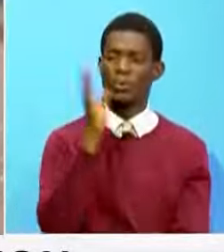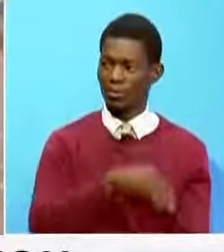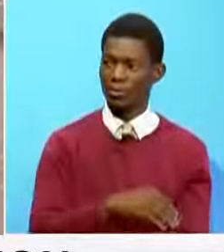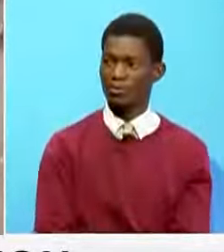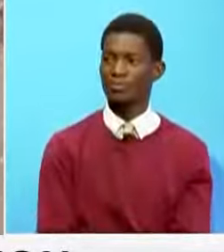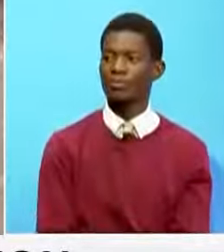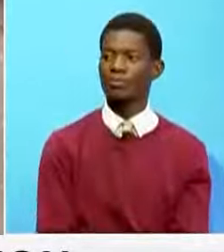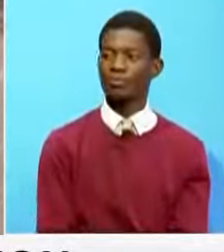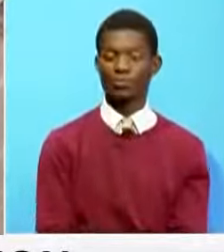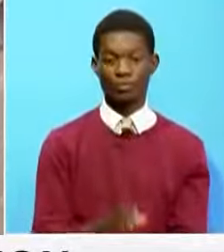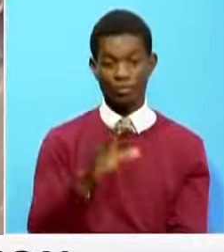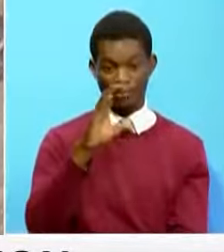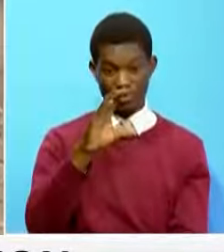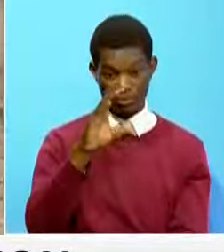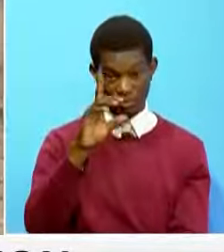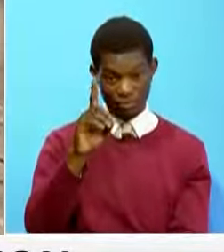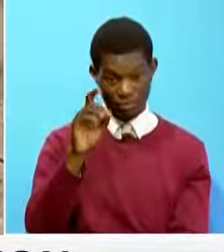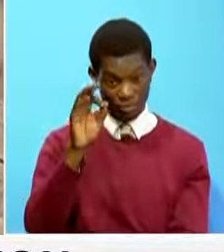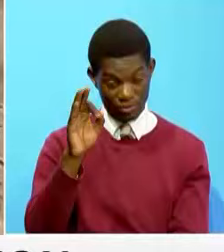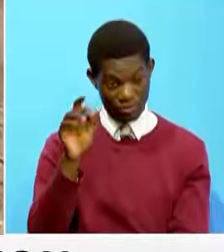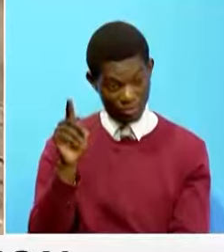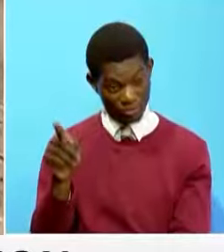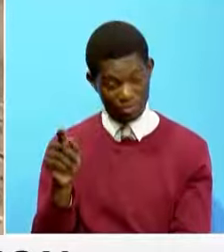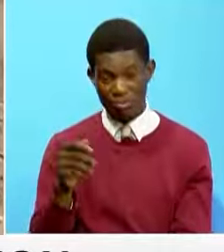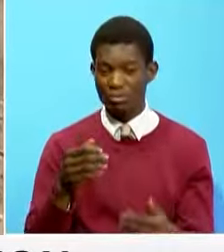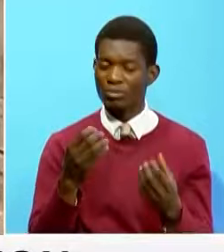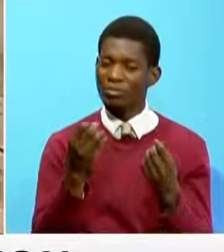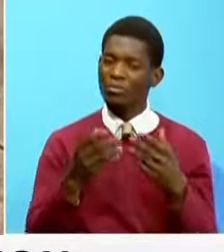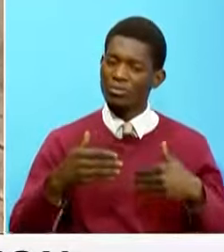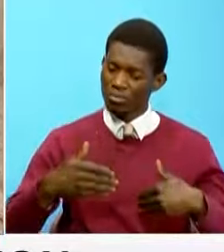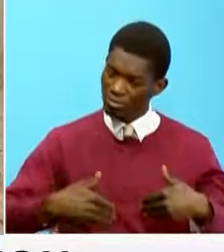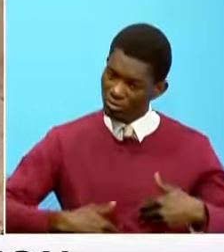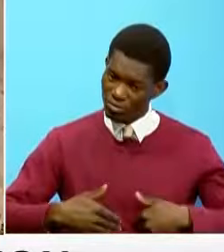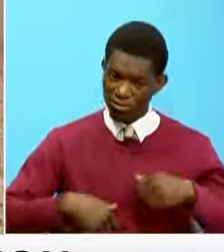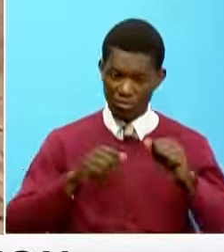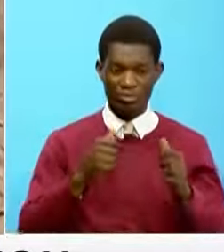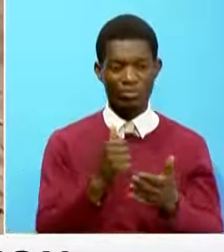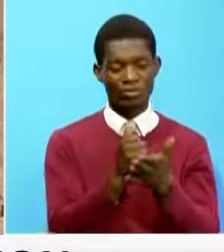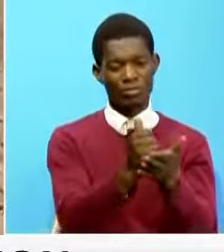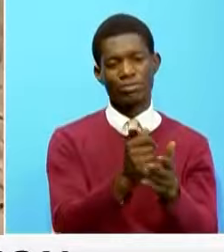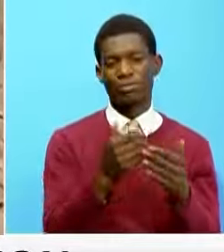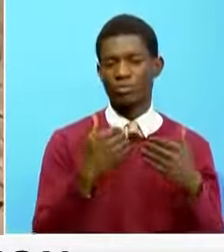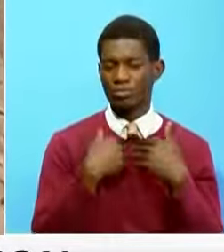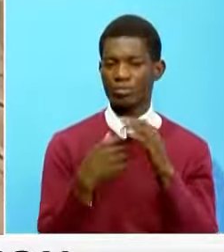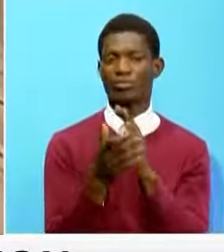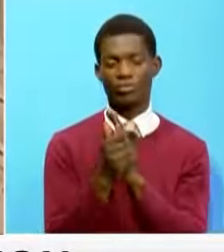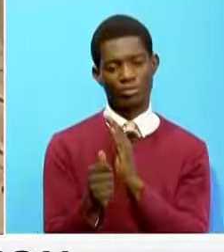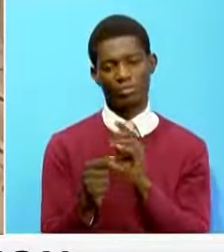the Constituency Development Fund will surely help many youths acquire necessary self-sustaining skills in the